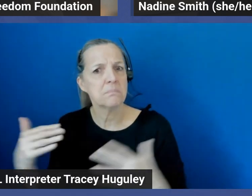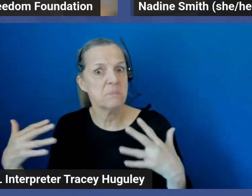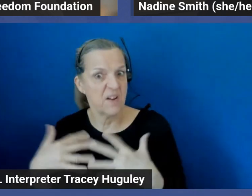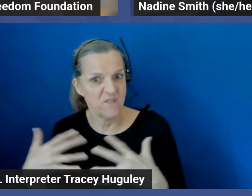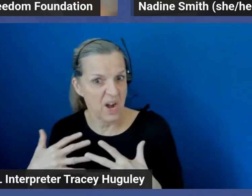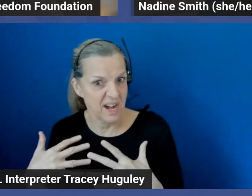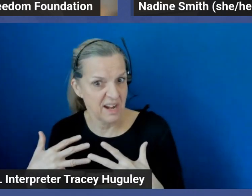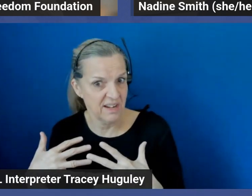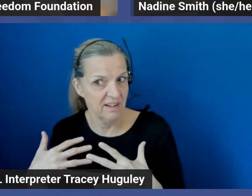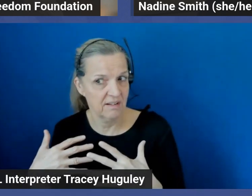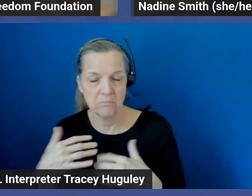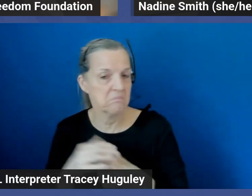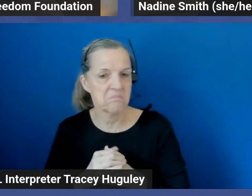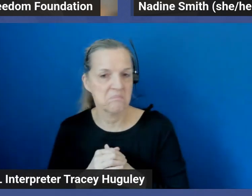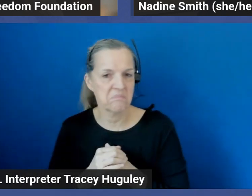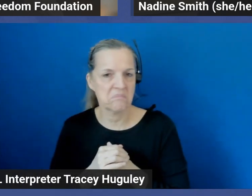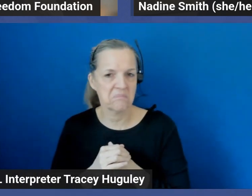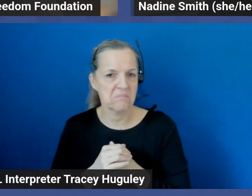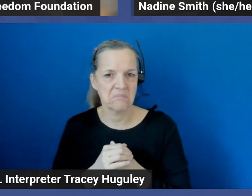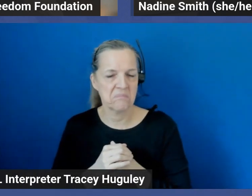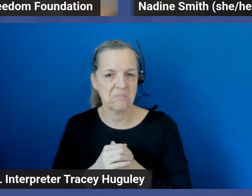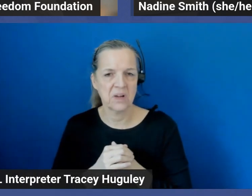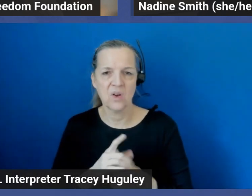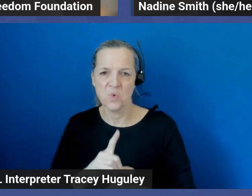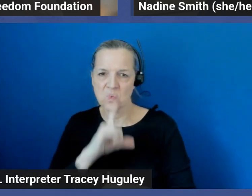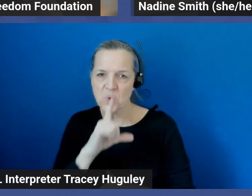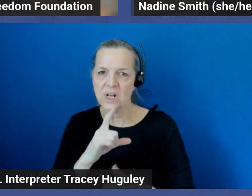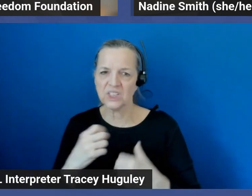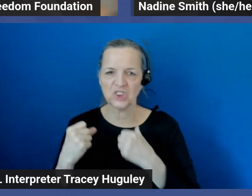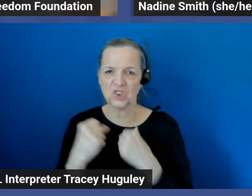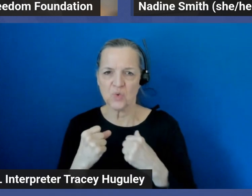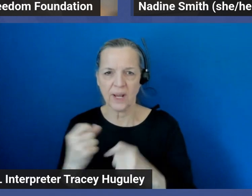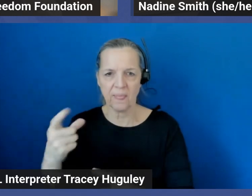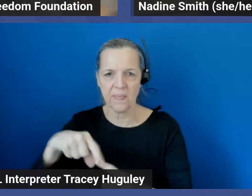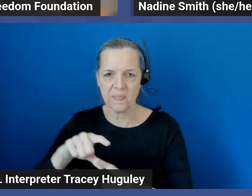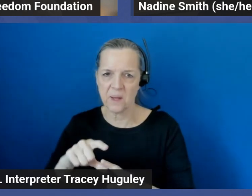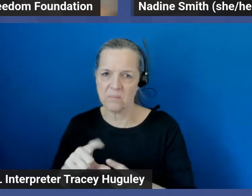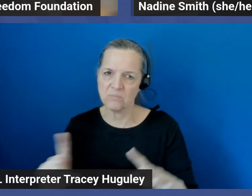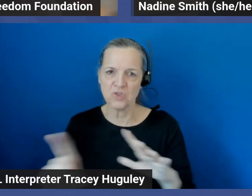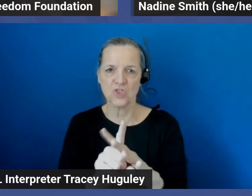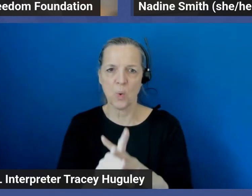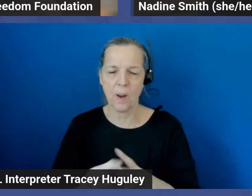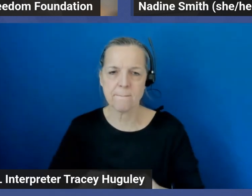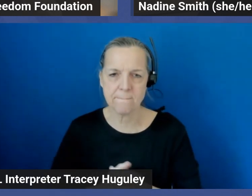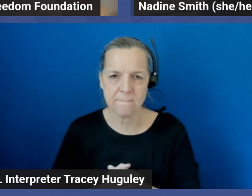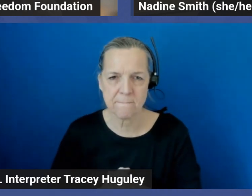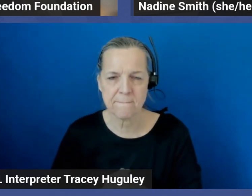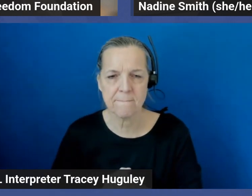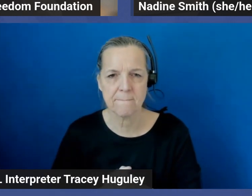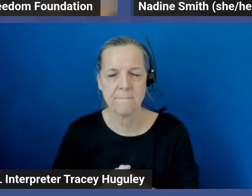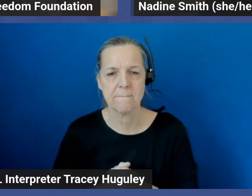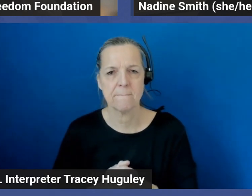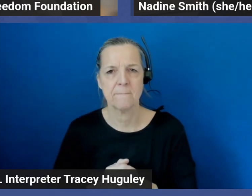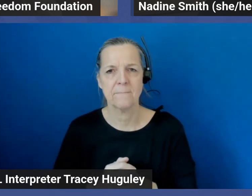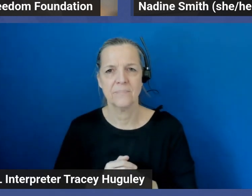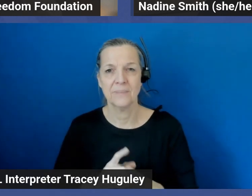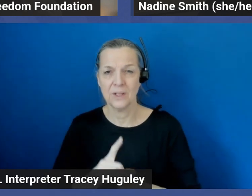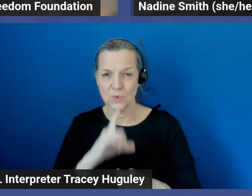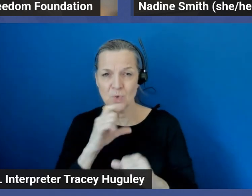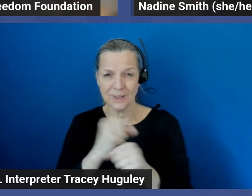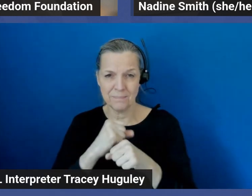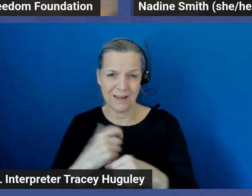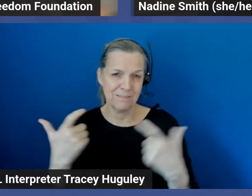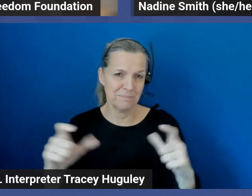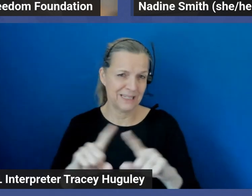afraid, if anything, it strengthened their resolve to go. And it has made all of